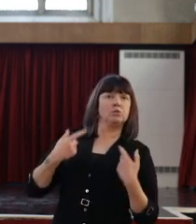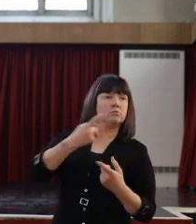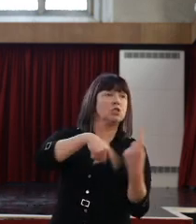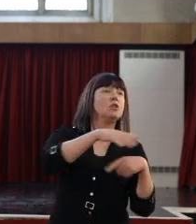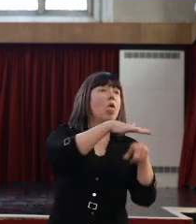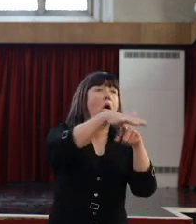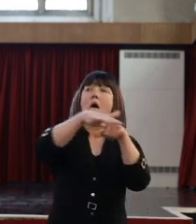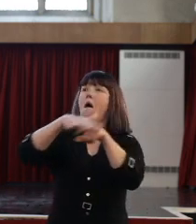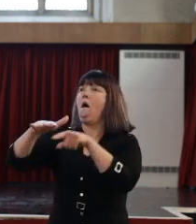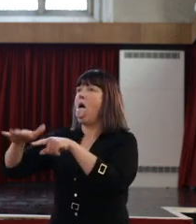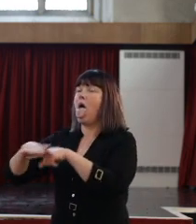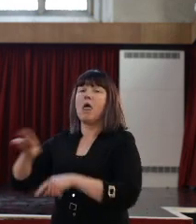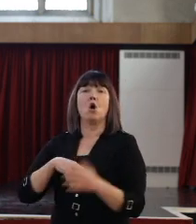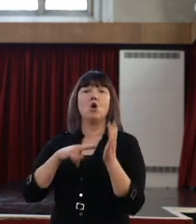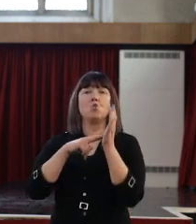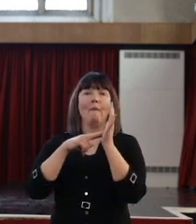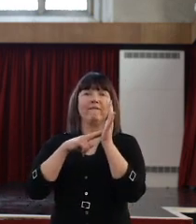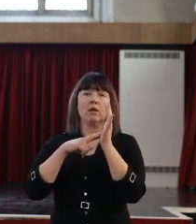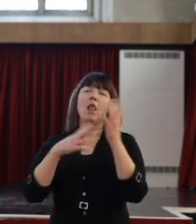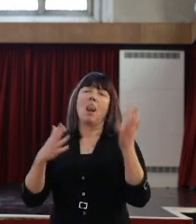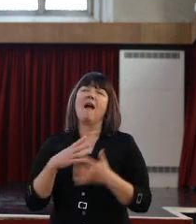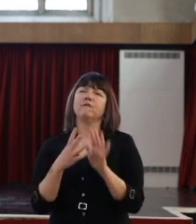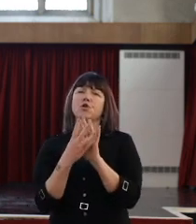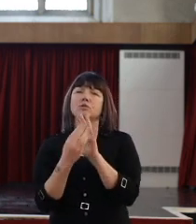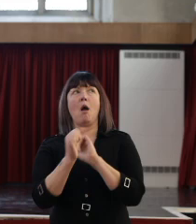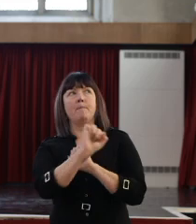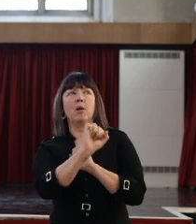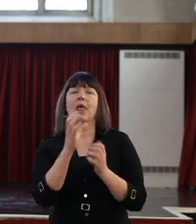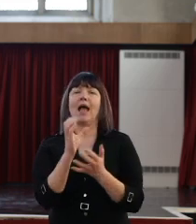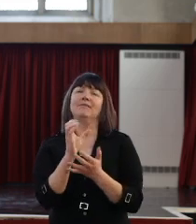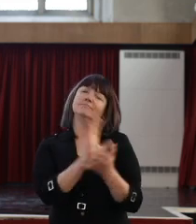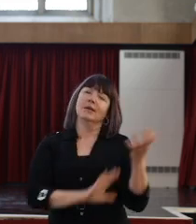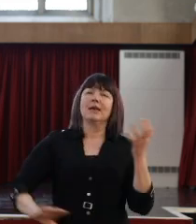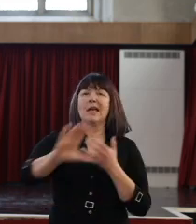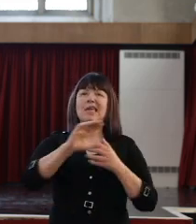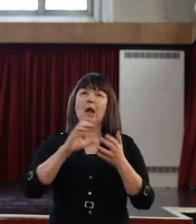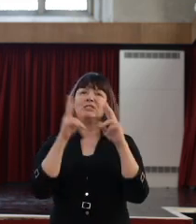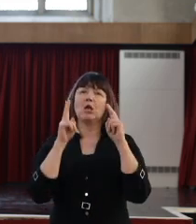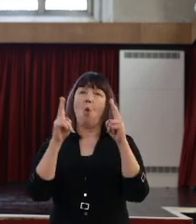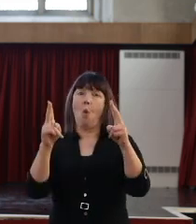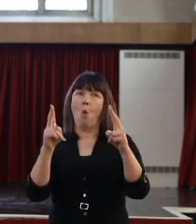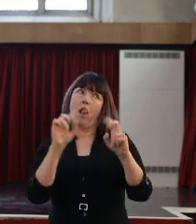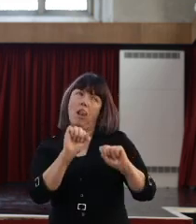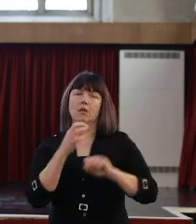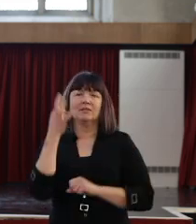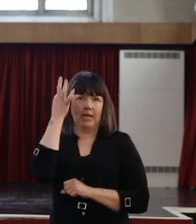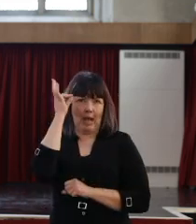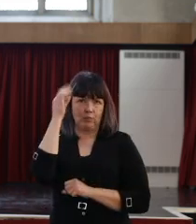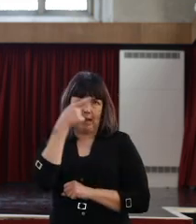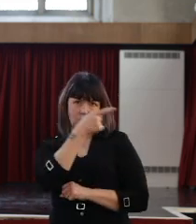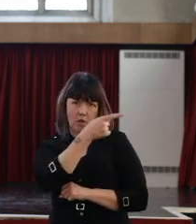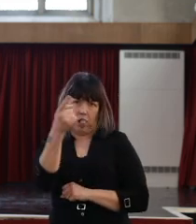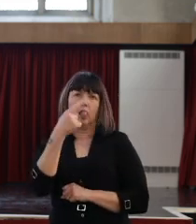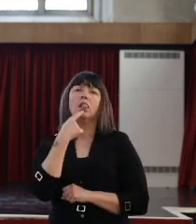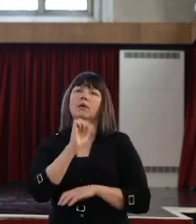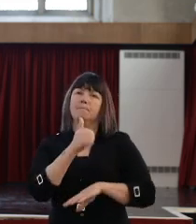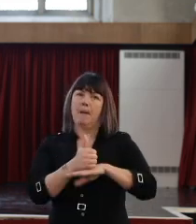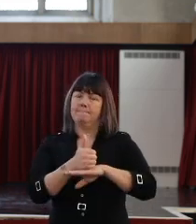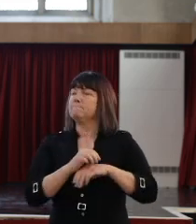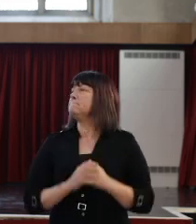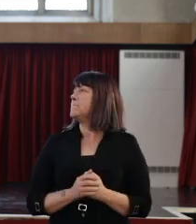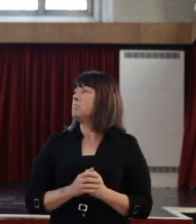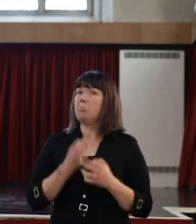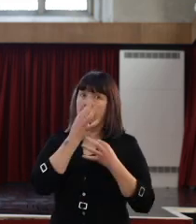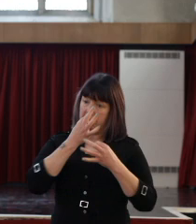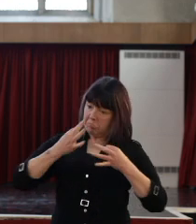Norfolk, like County Hall, but with more integrity. Now, I've been asked this afternoon to talk about what culture means to